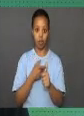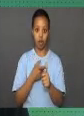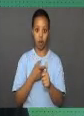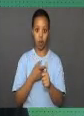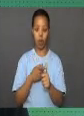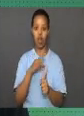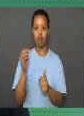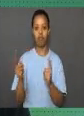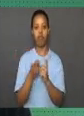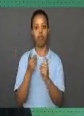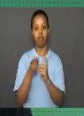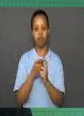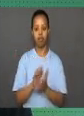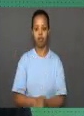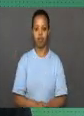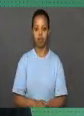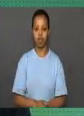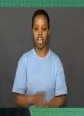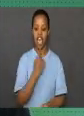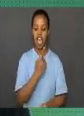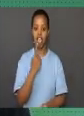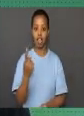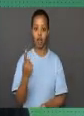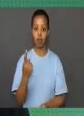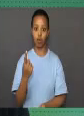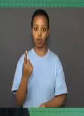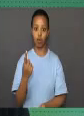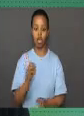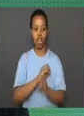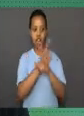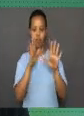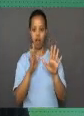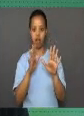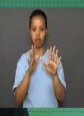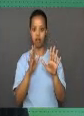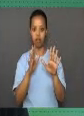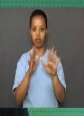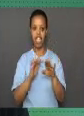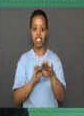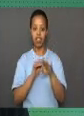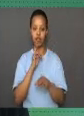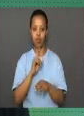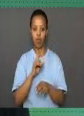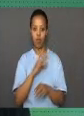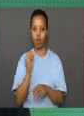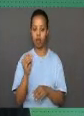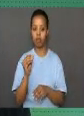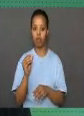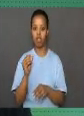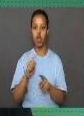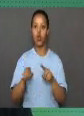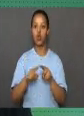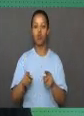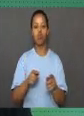and 2, each sensitive to the light of a different wavelength, and